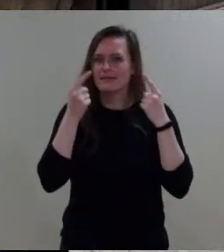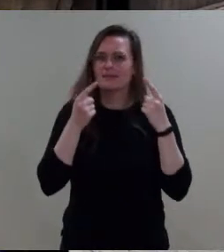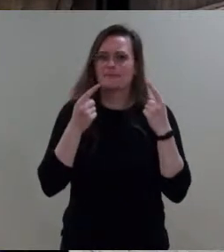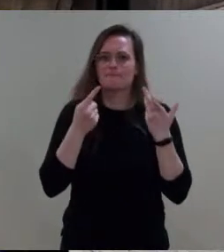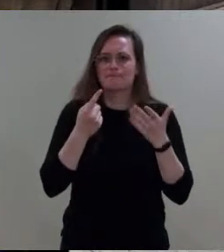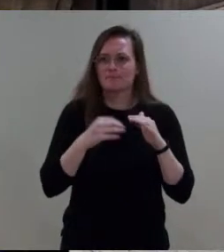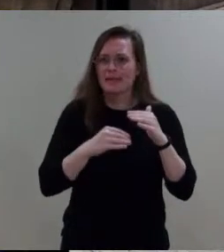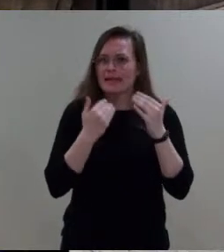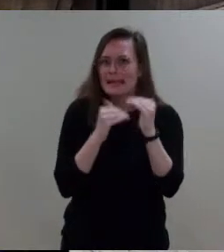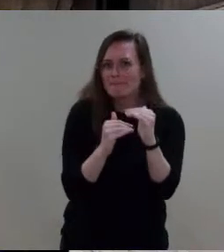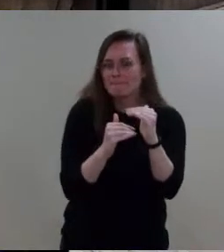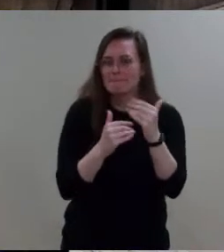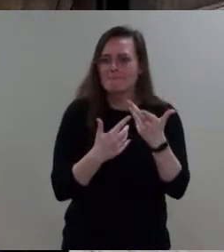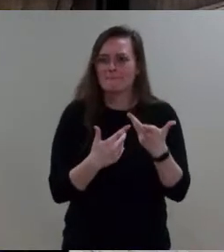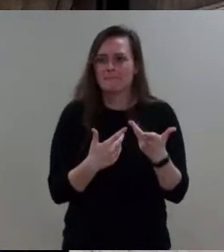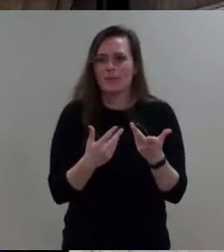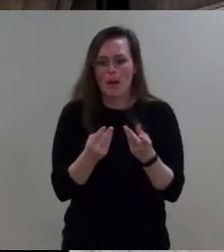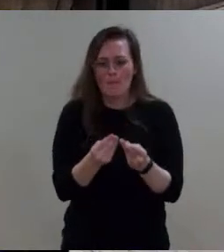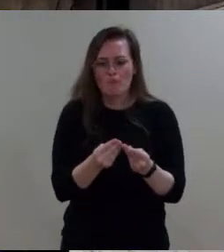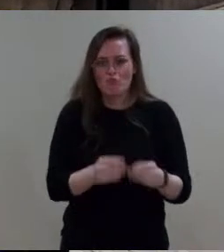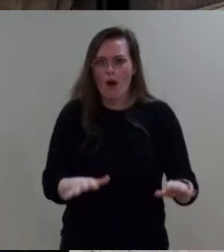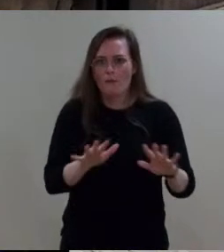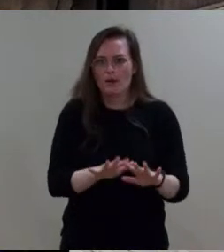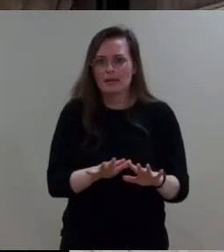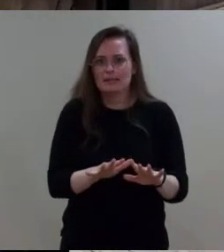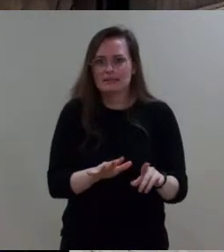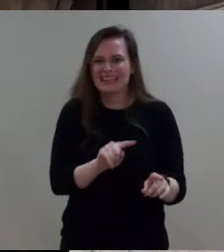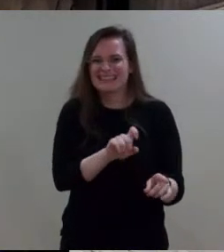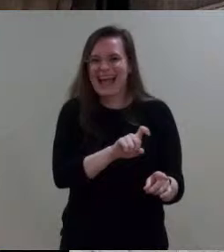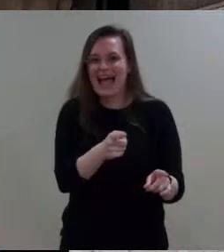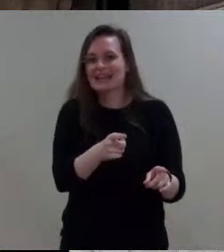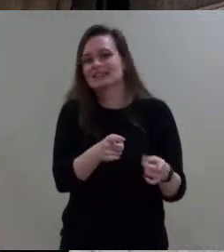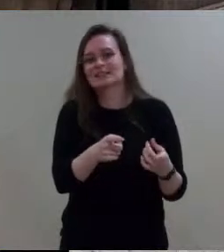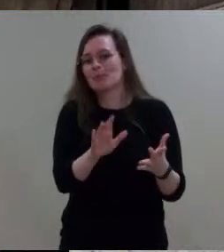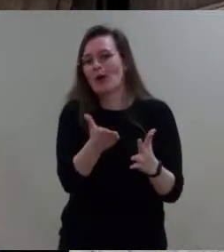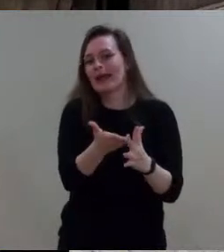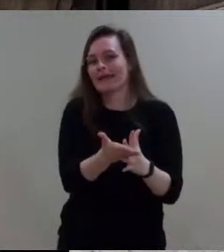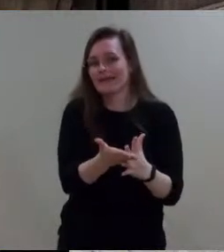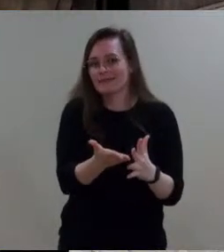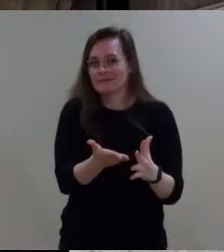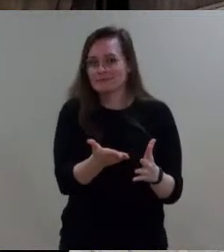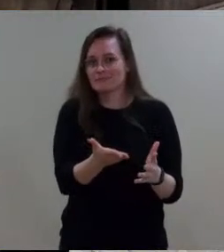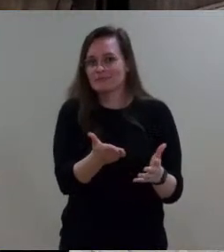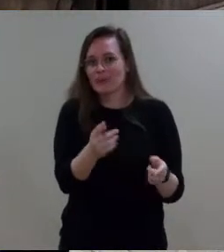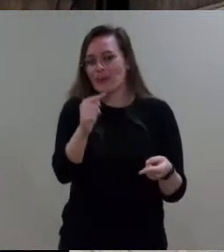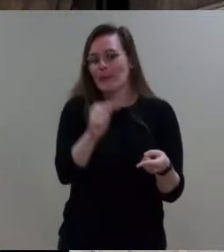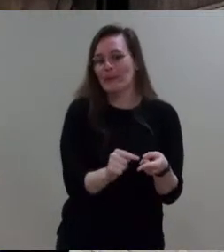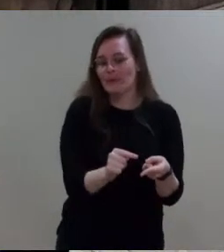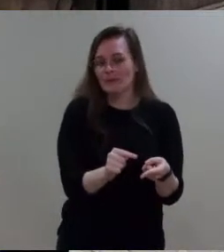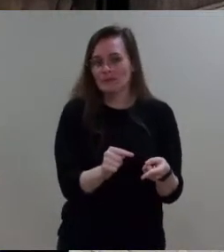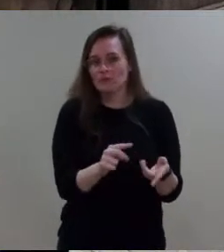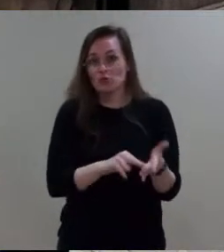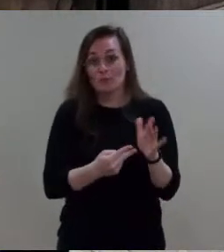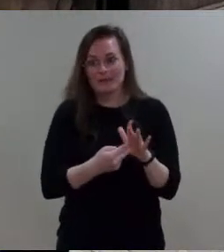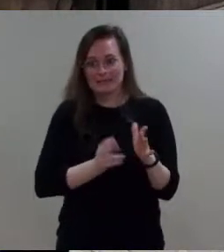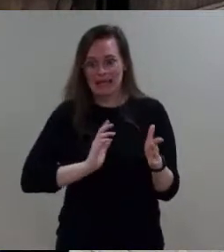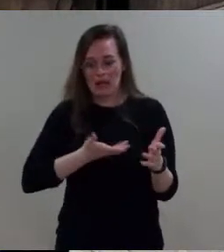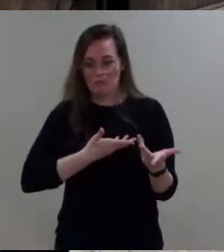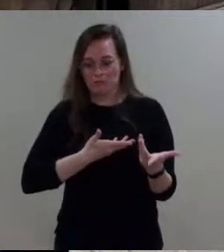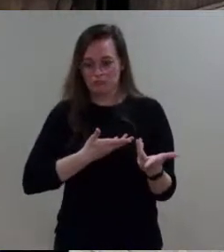at the properties that we give tax breaks to, this has really affected our bottom line.